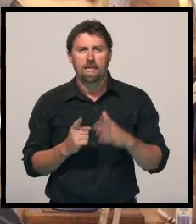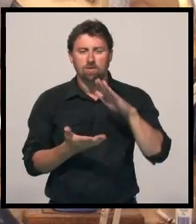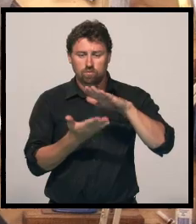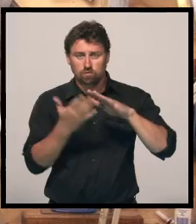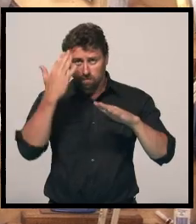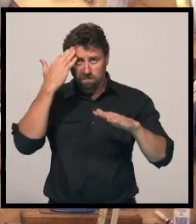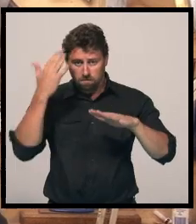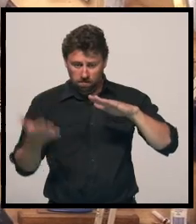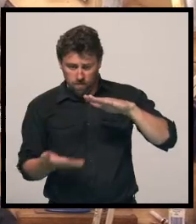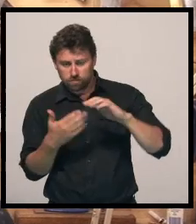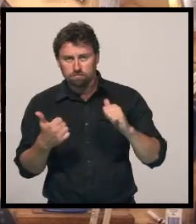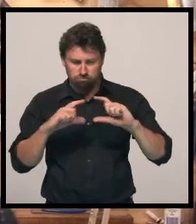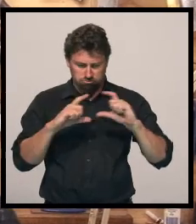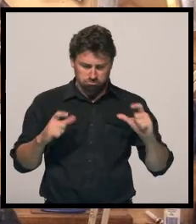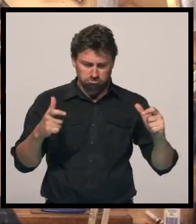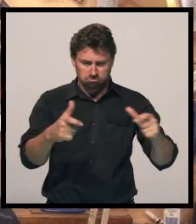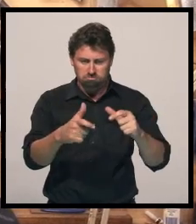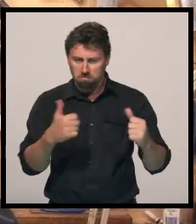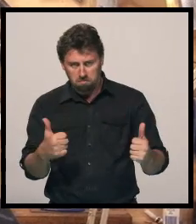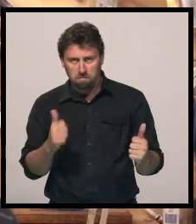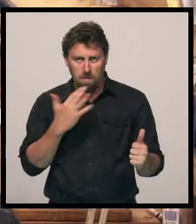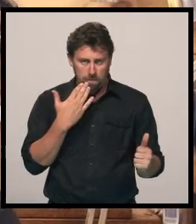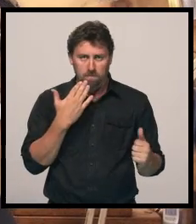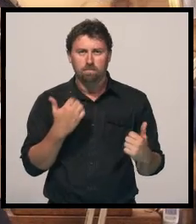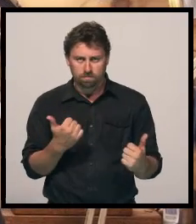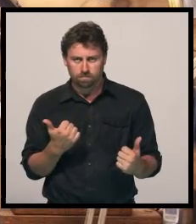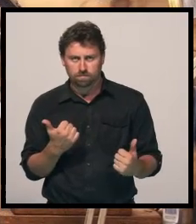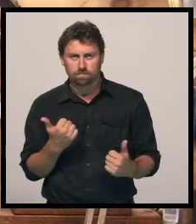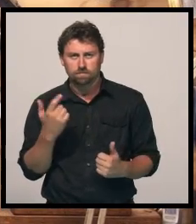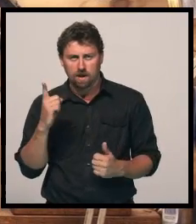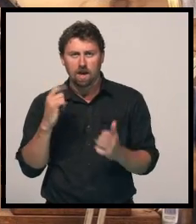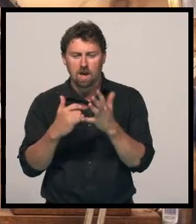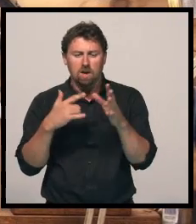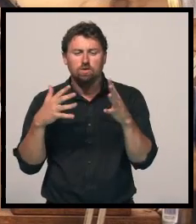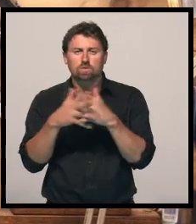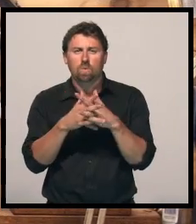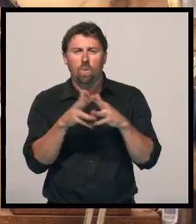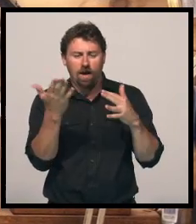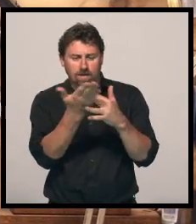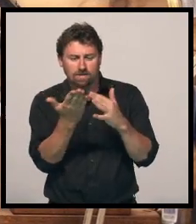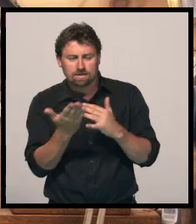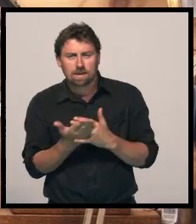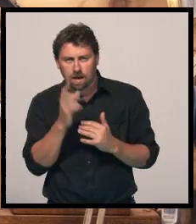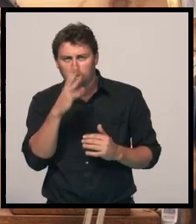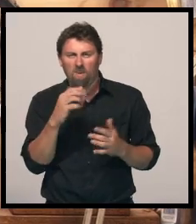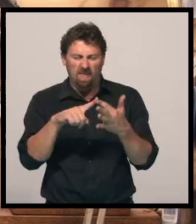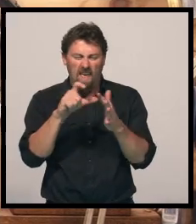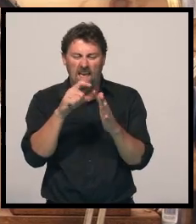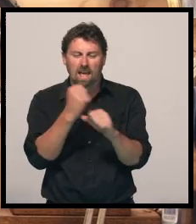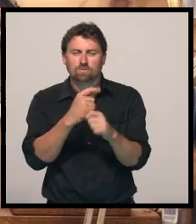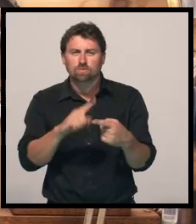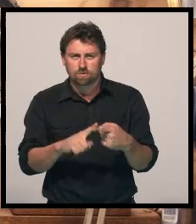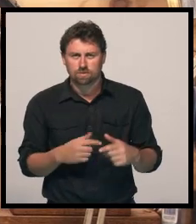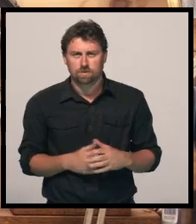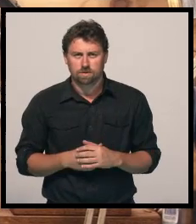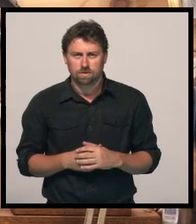carcass is completely sealed. What I'm going to do is cut the saw cuts so we can put our solid edging on. And what I've done is set the saw